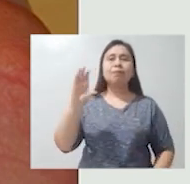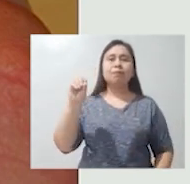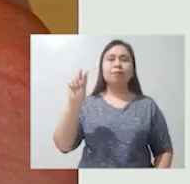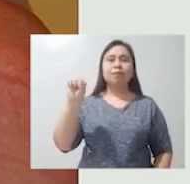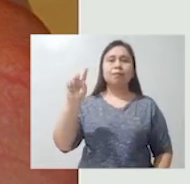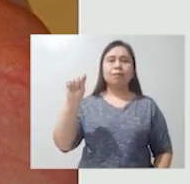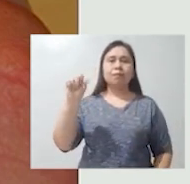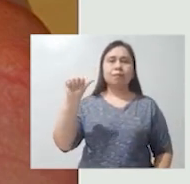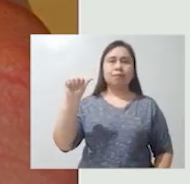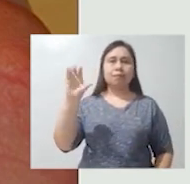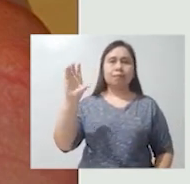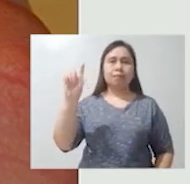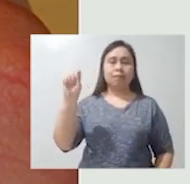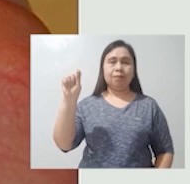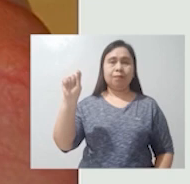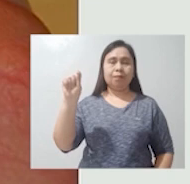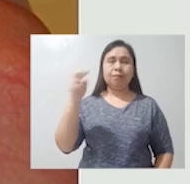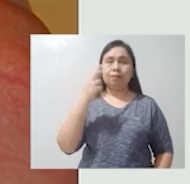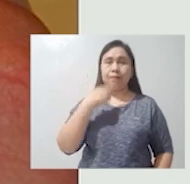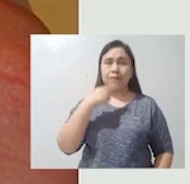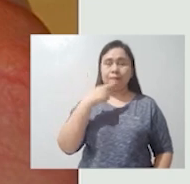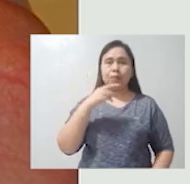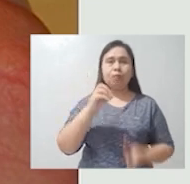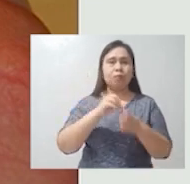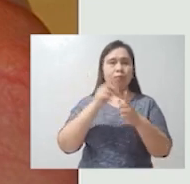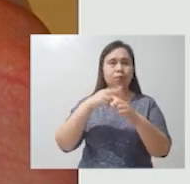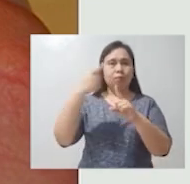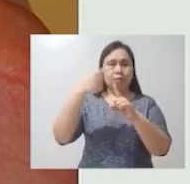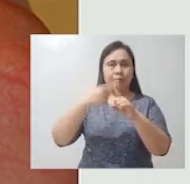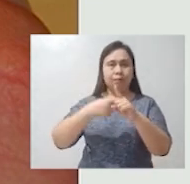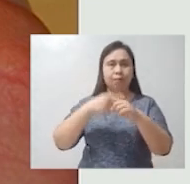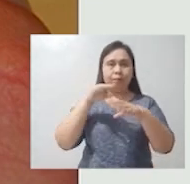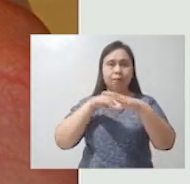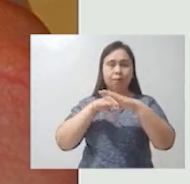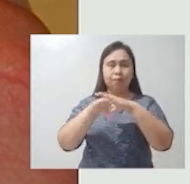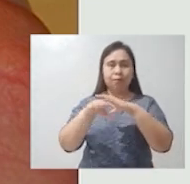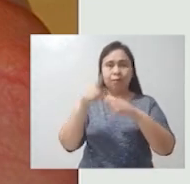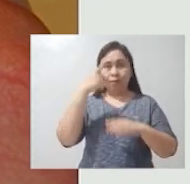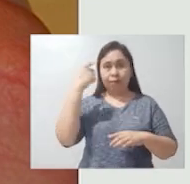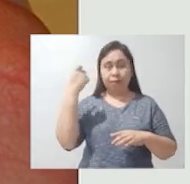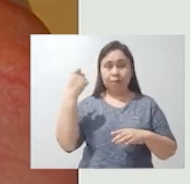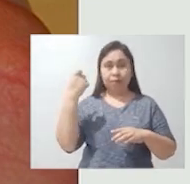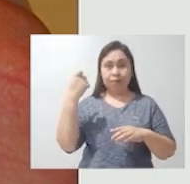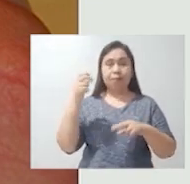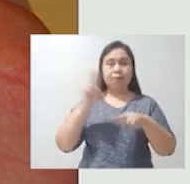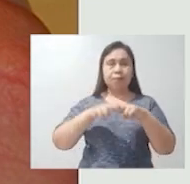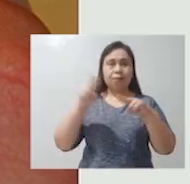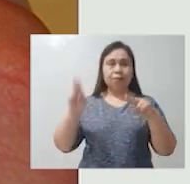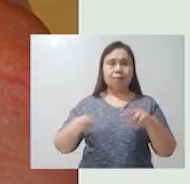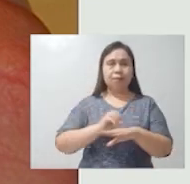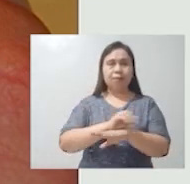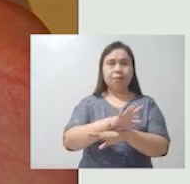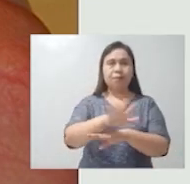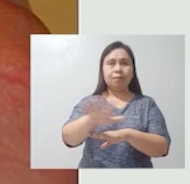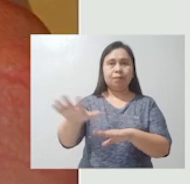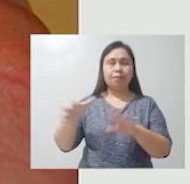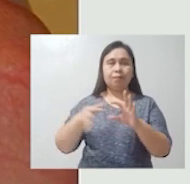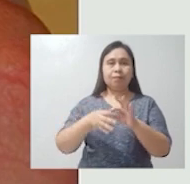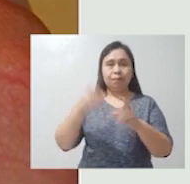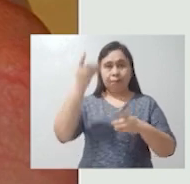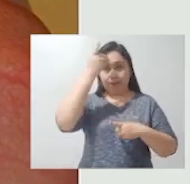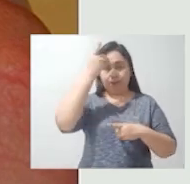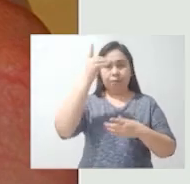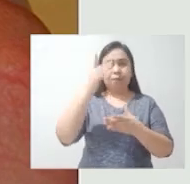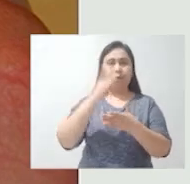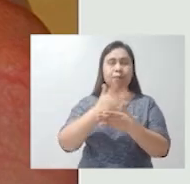infrared thermometers or thermal scanners because this may reduce the risk of spreading disease between people